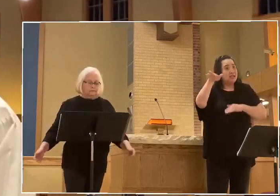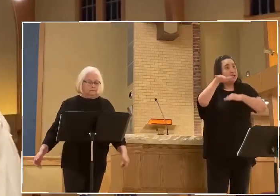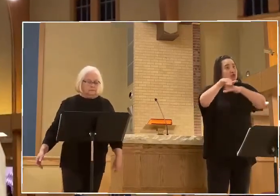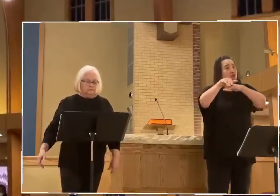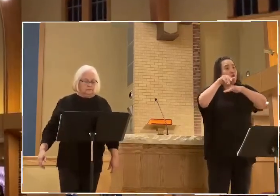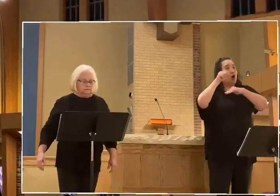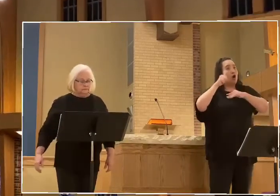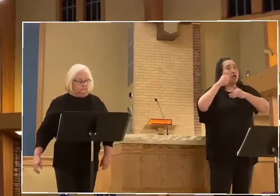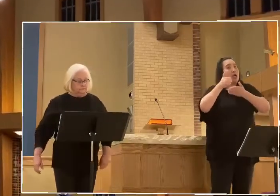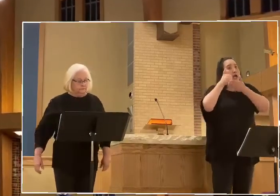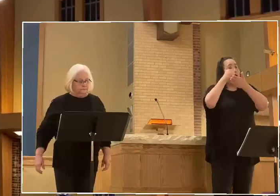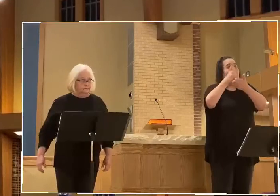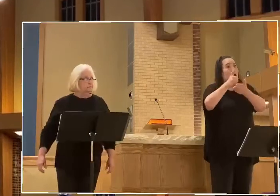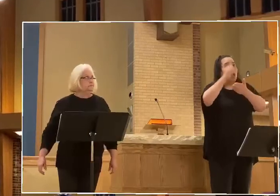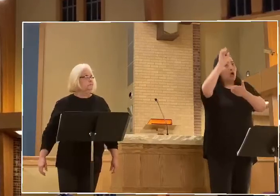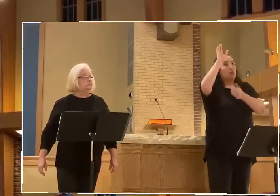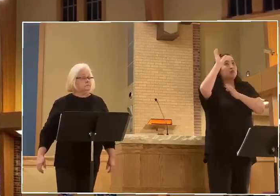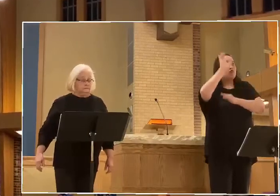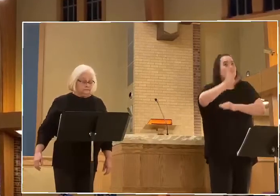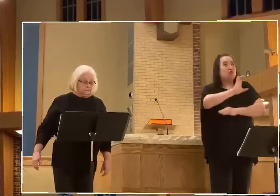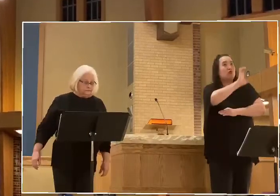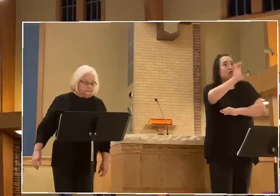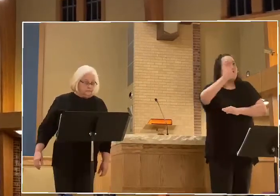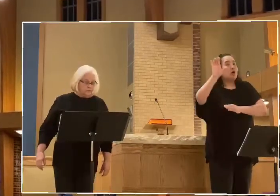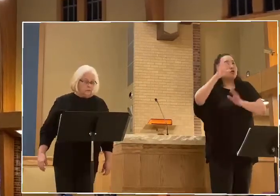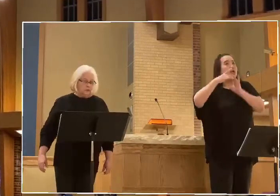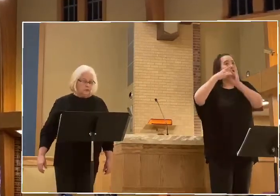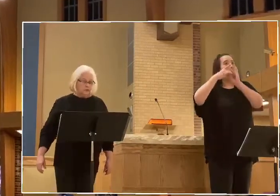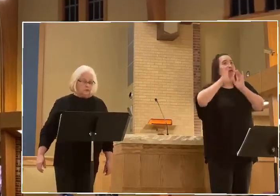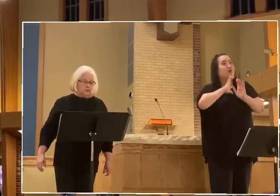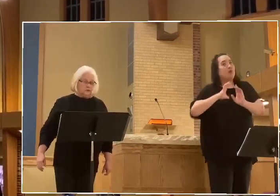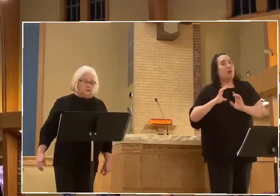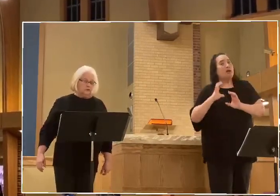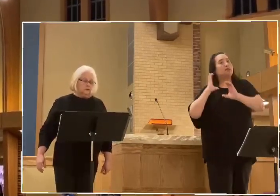the cross of Christ.